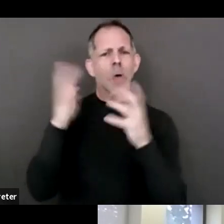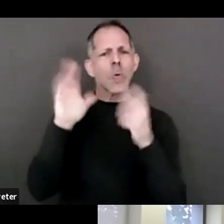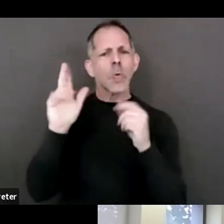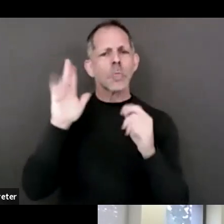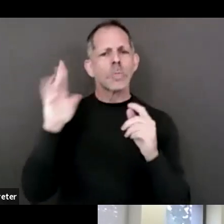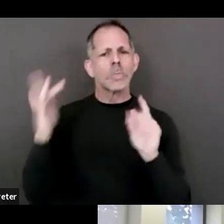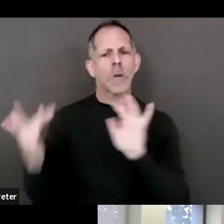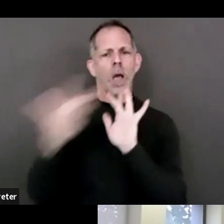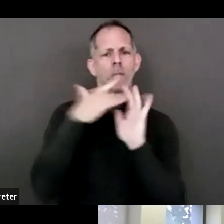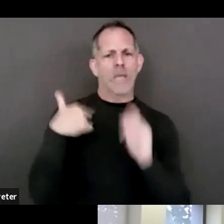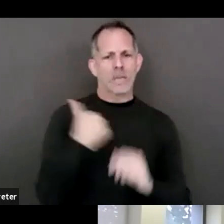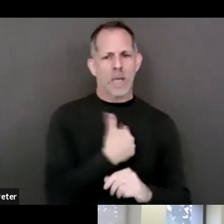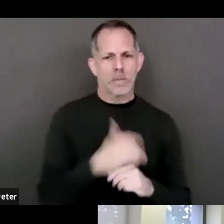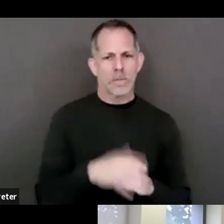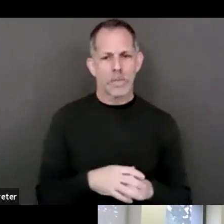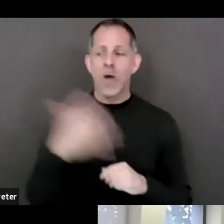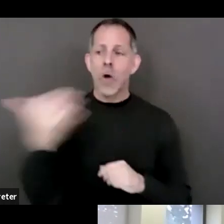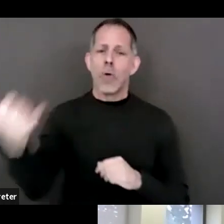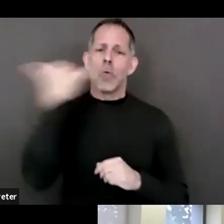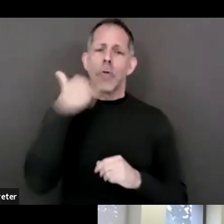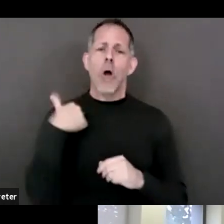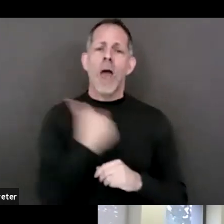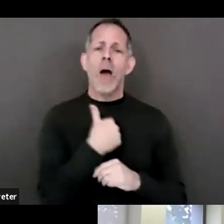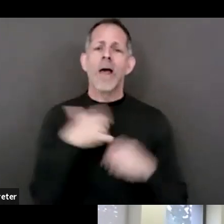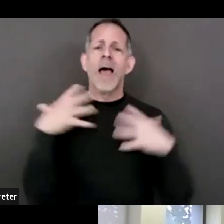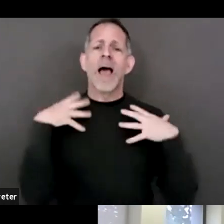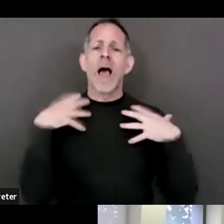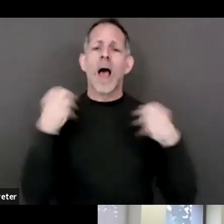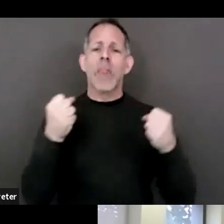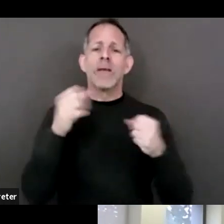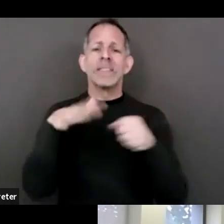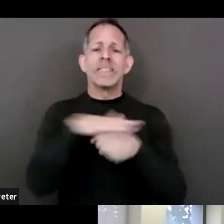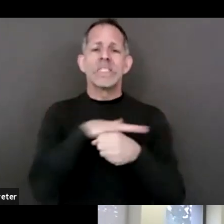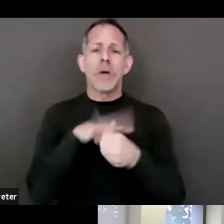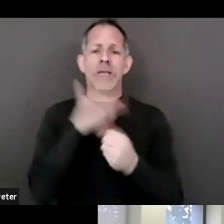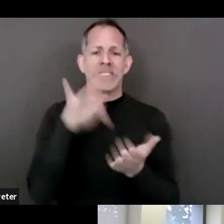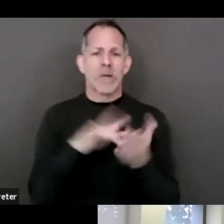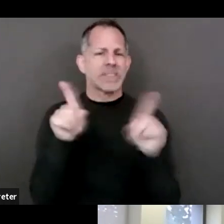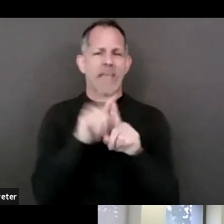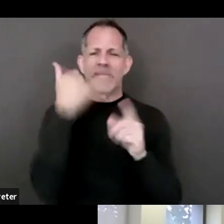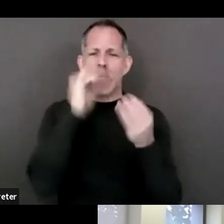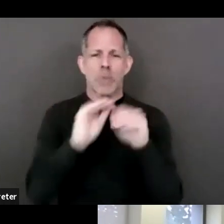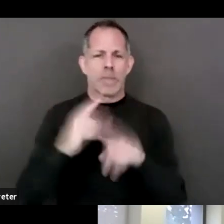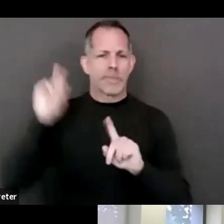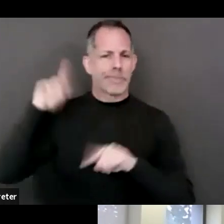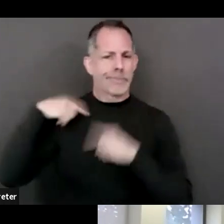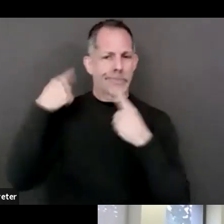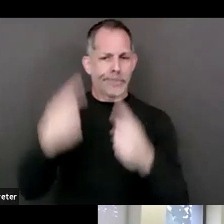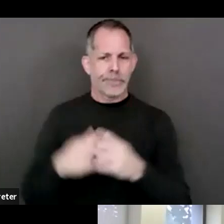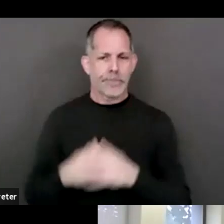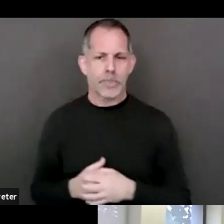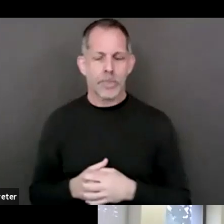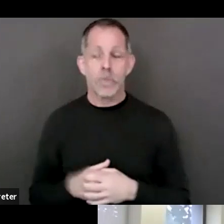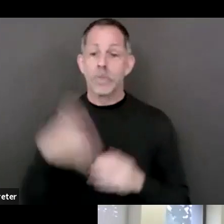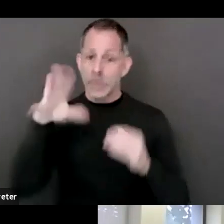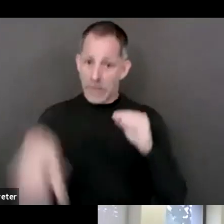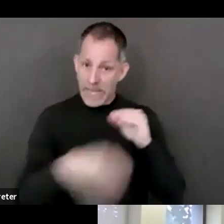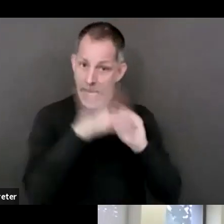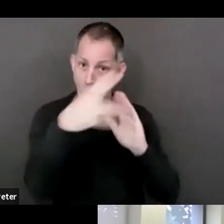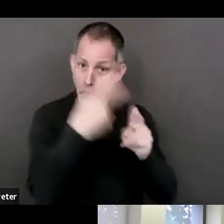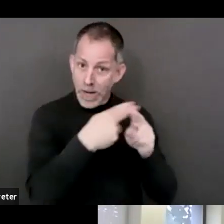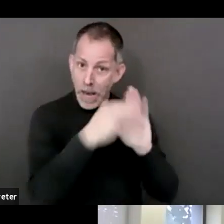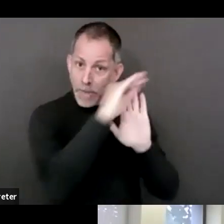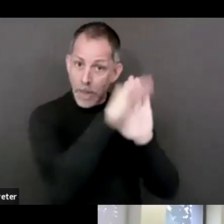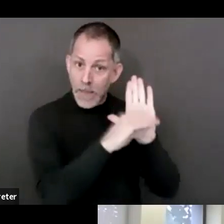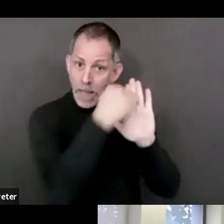that was mentioned earlier, and they get placed on a list, and then that list gets pushed forward to the mobile clinics, and then we